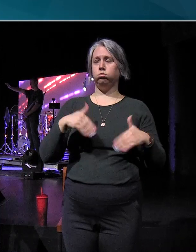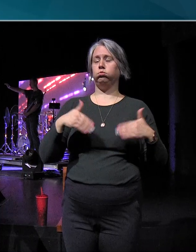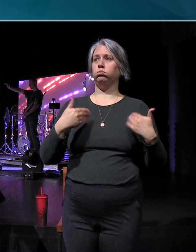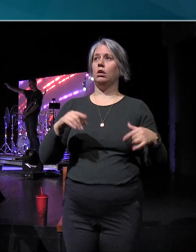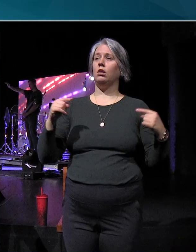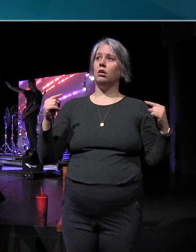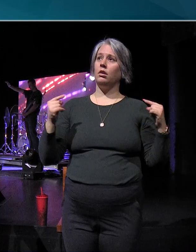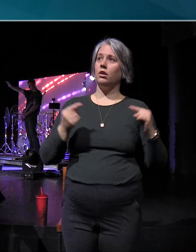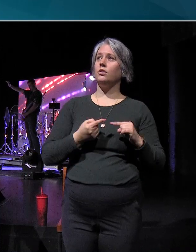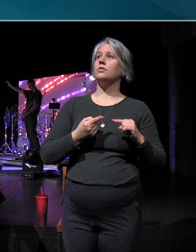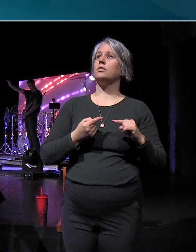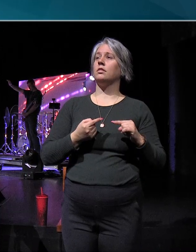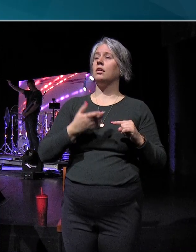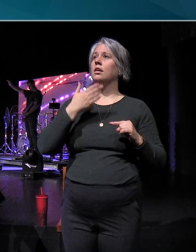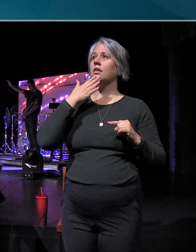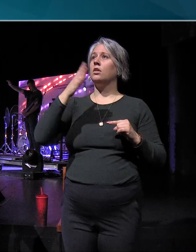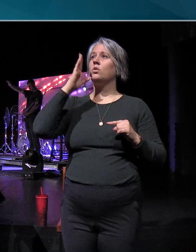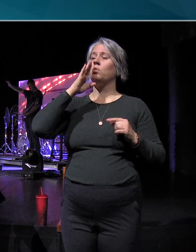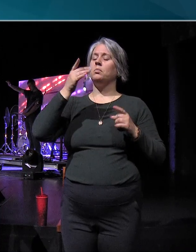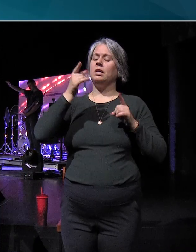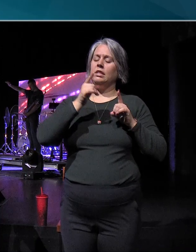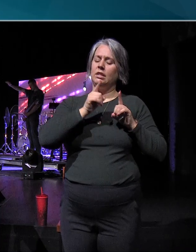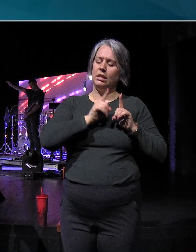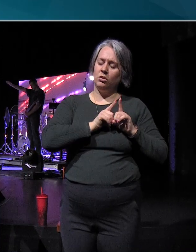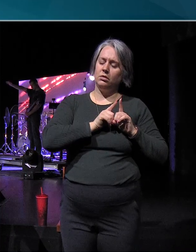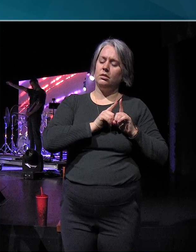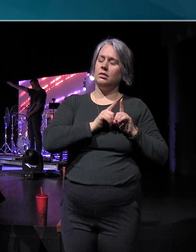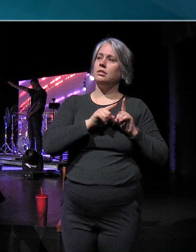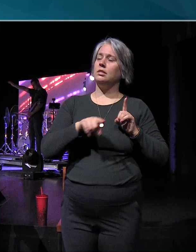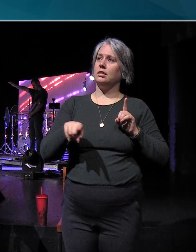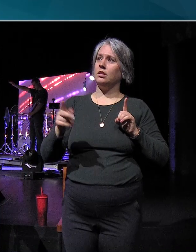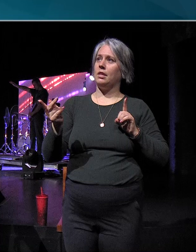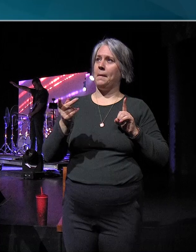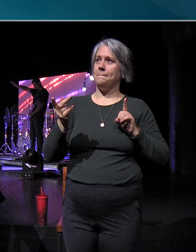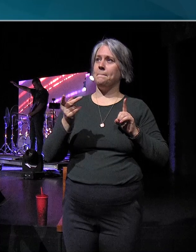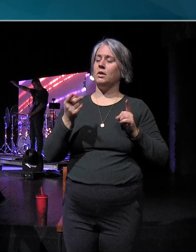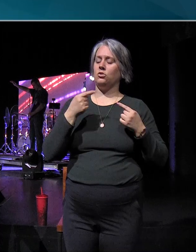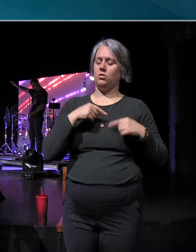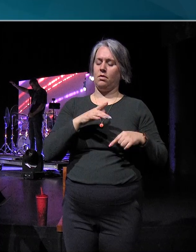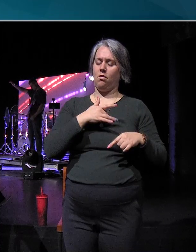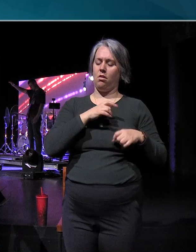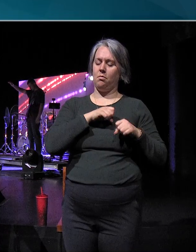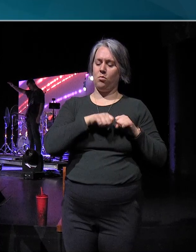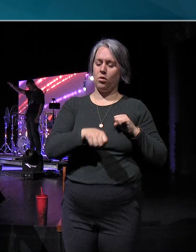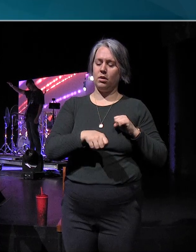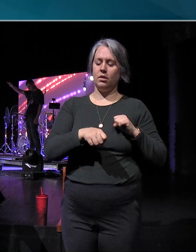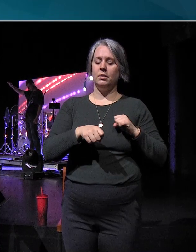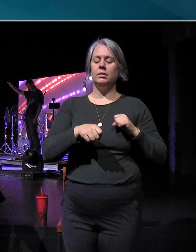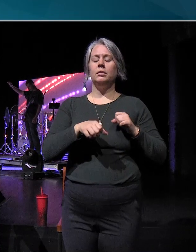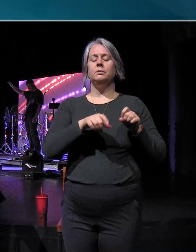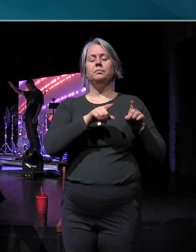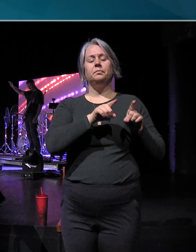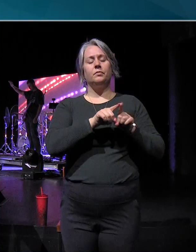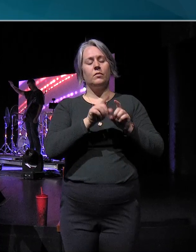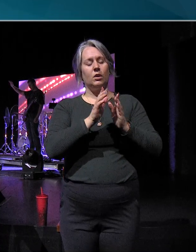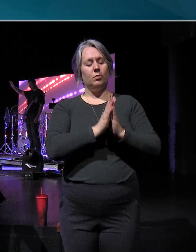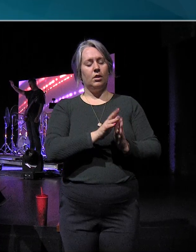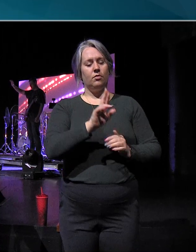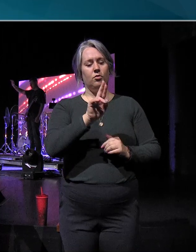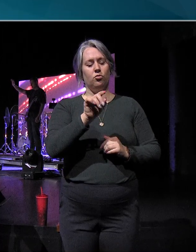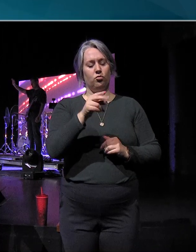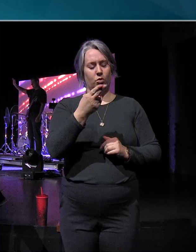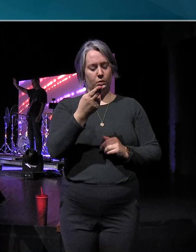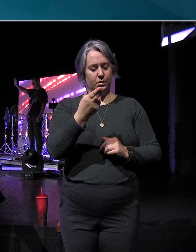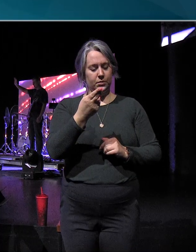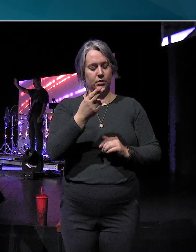to the brokenhearted. Thank you, Lord Jesus. Lord, we pray too for Ruth, Lord. I thank you for this